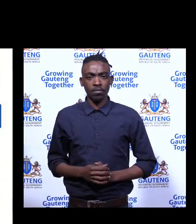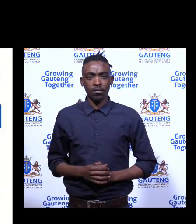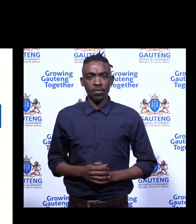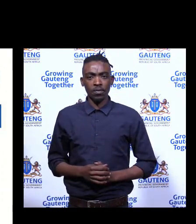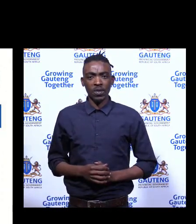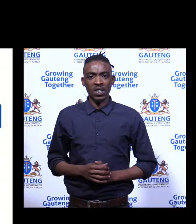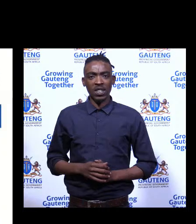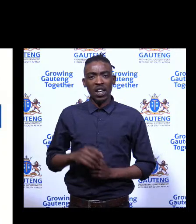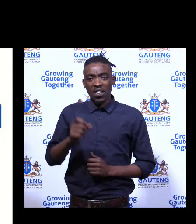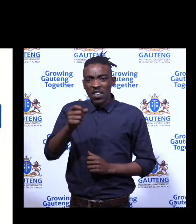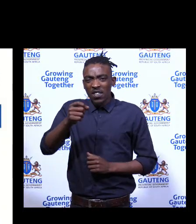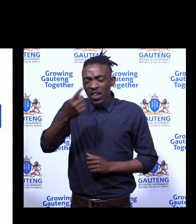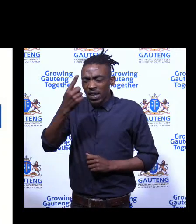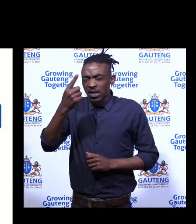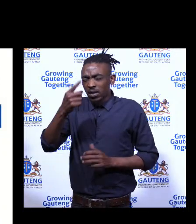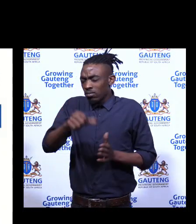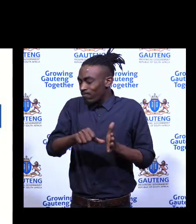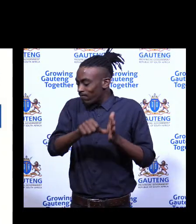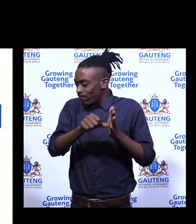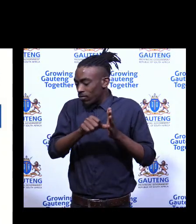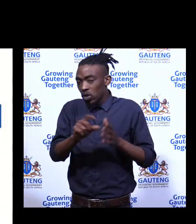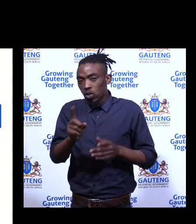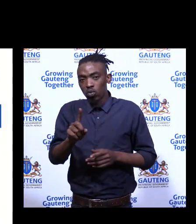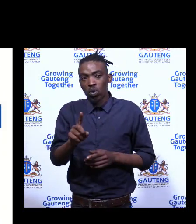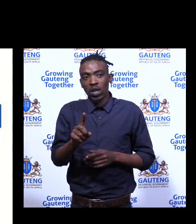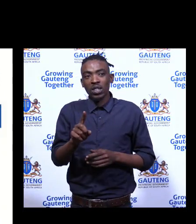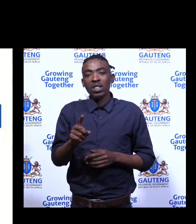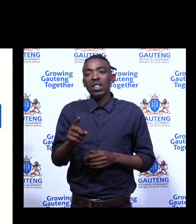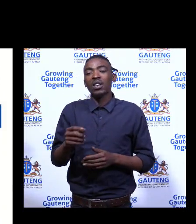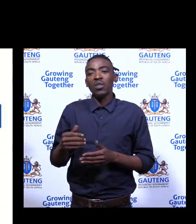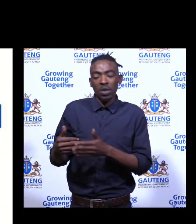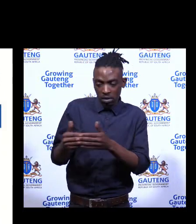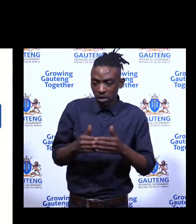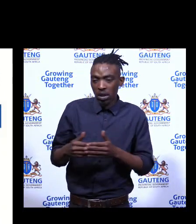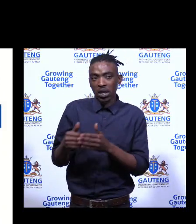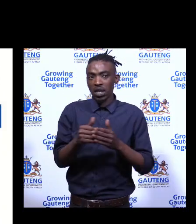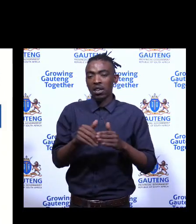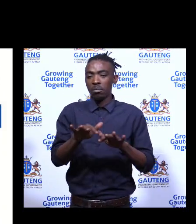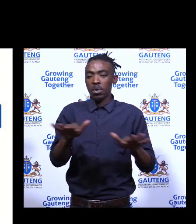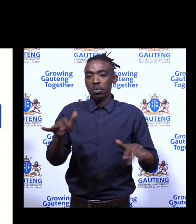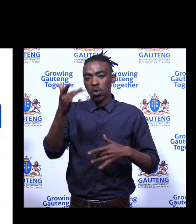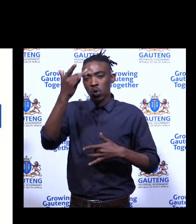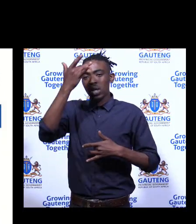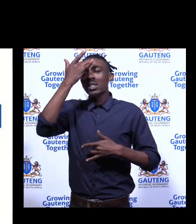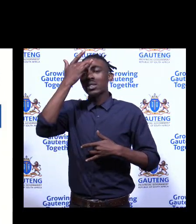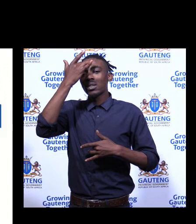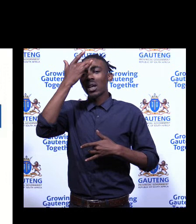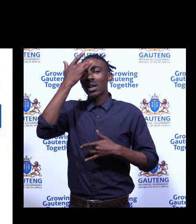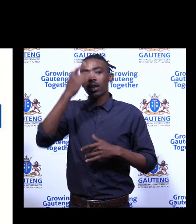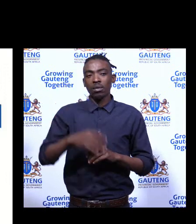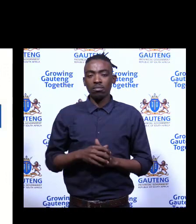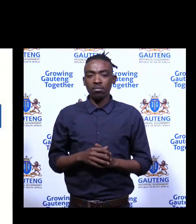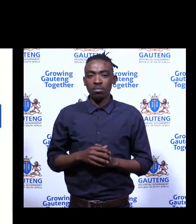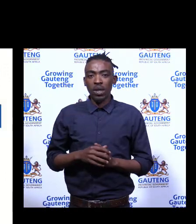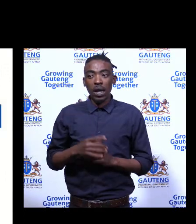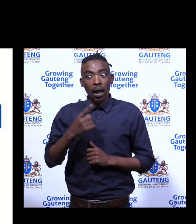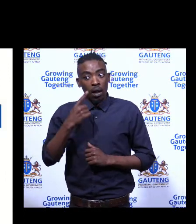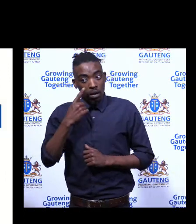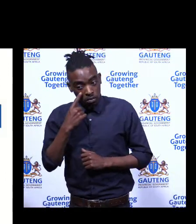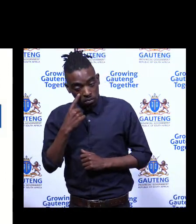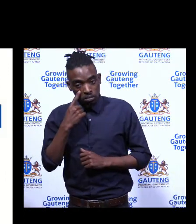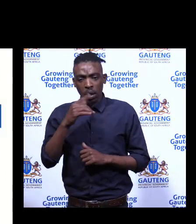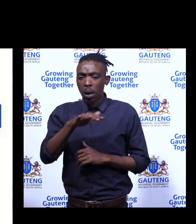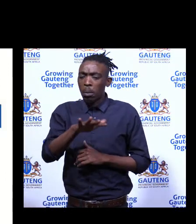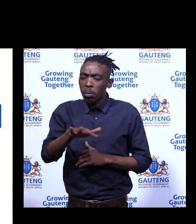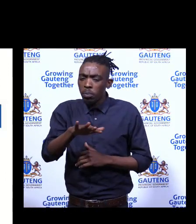those patients and then redirect them to specific places. And of course, therefore, once